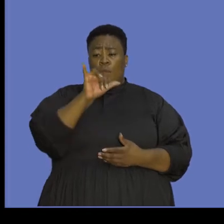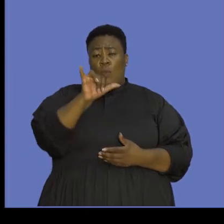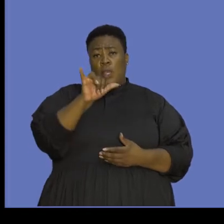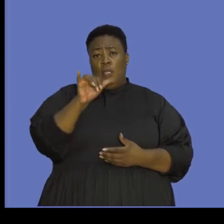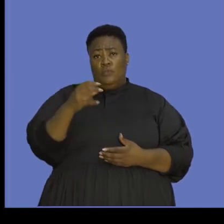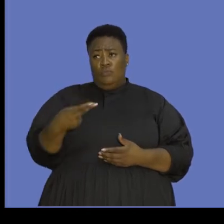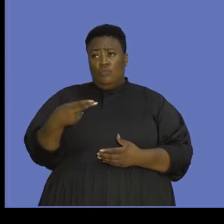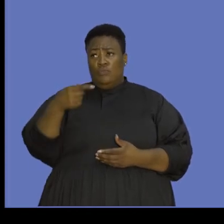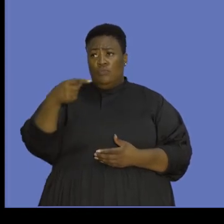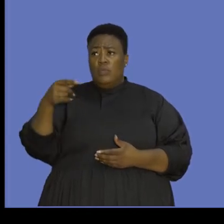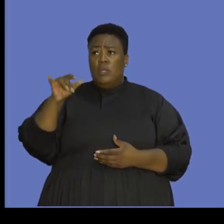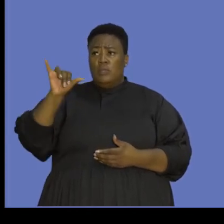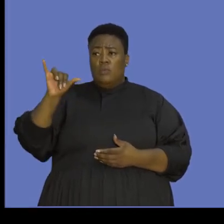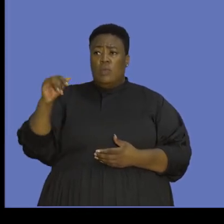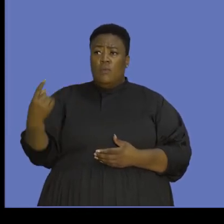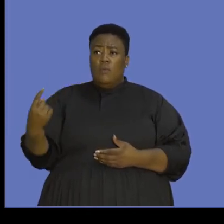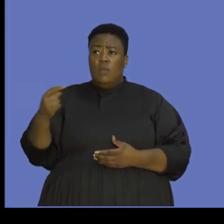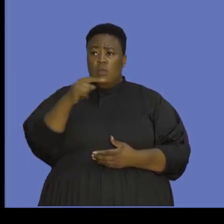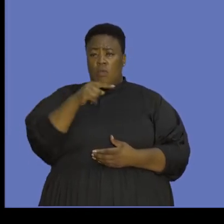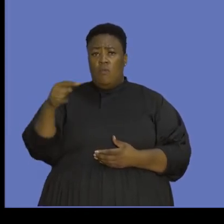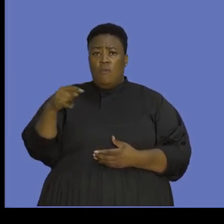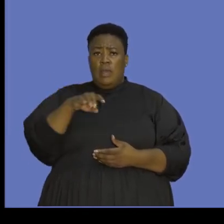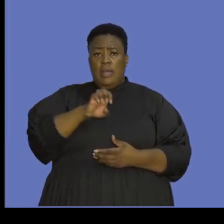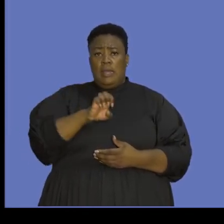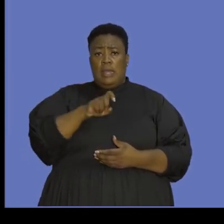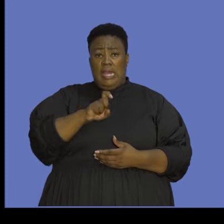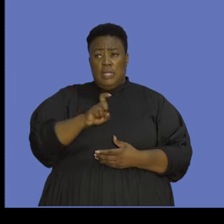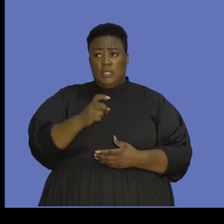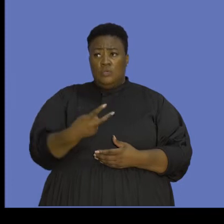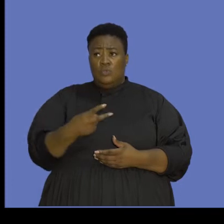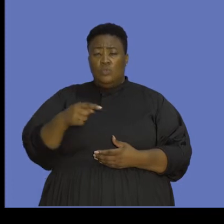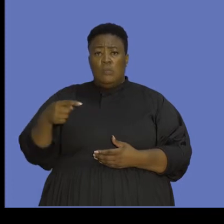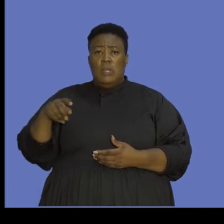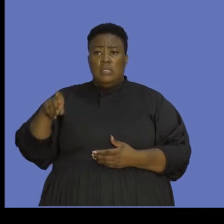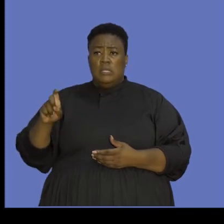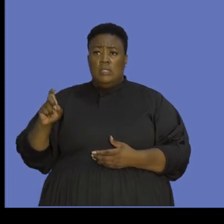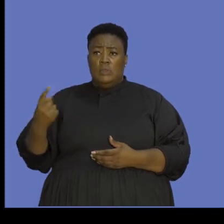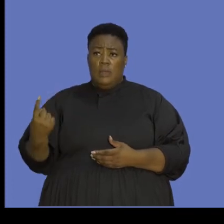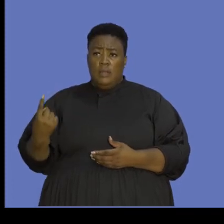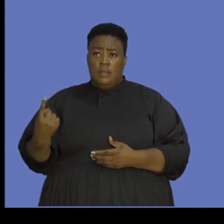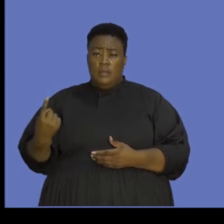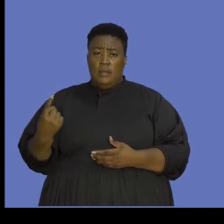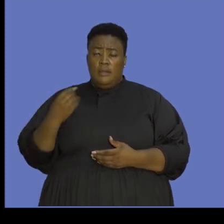Y2 minus Y1 over X2 minus X1.